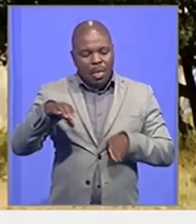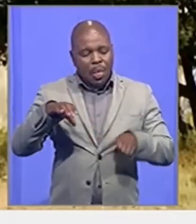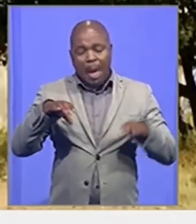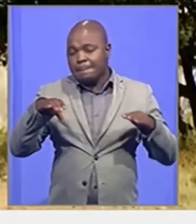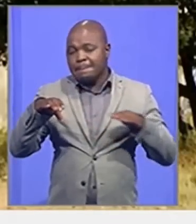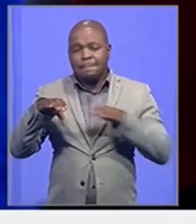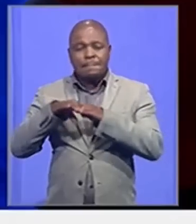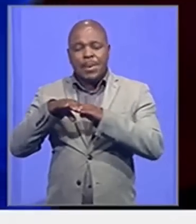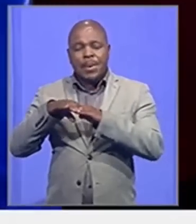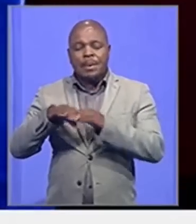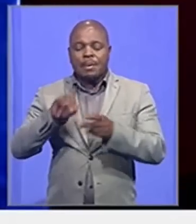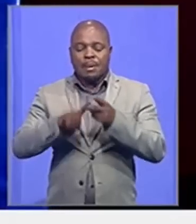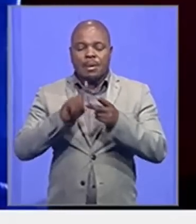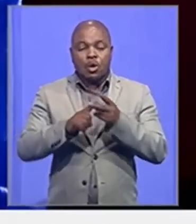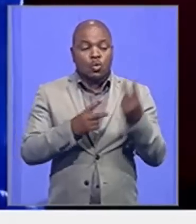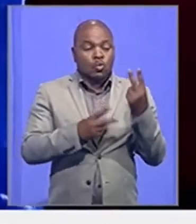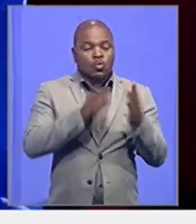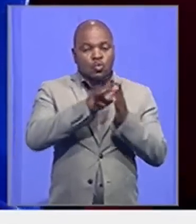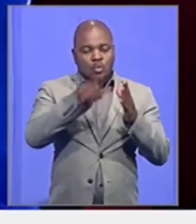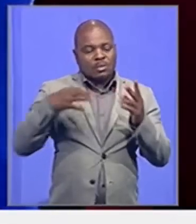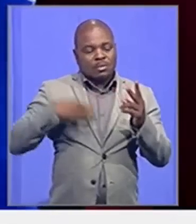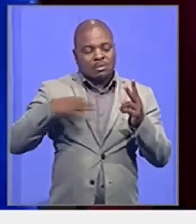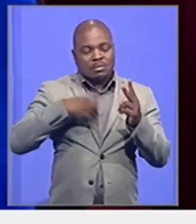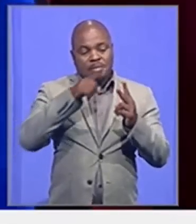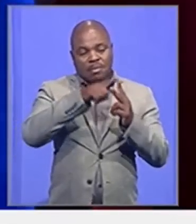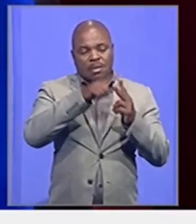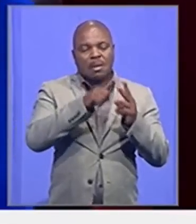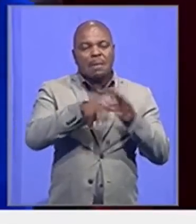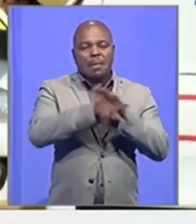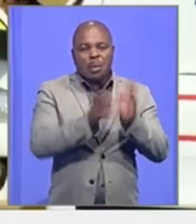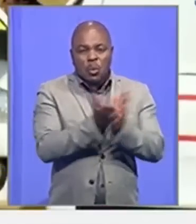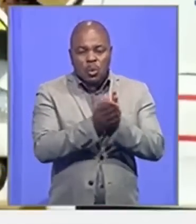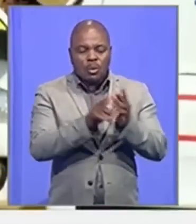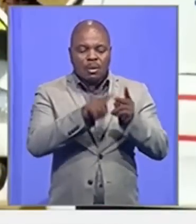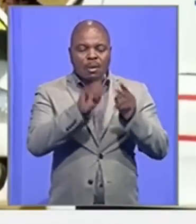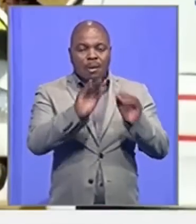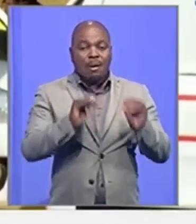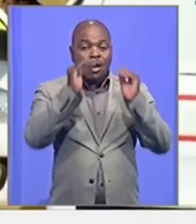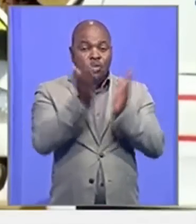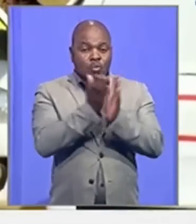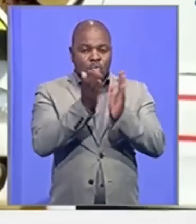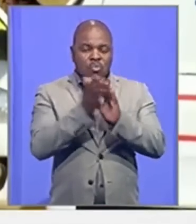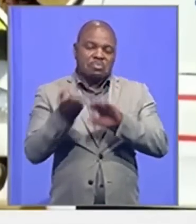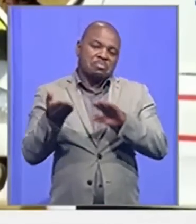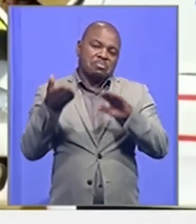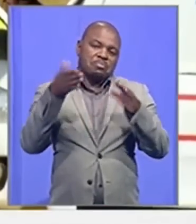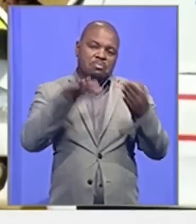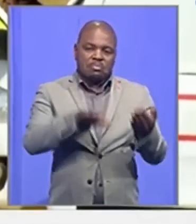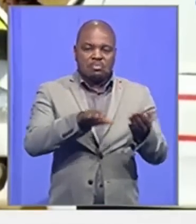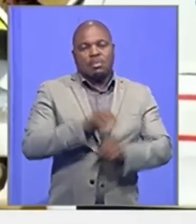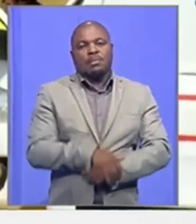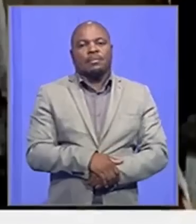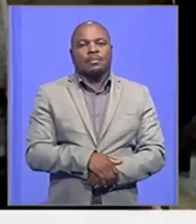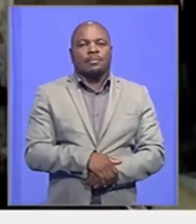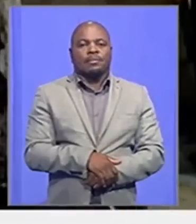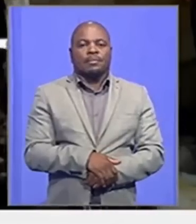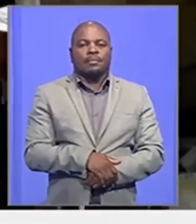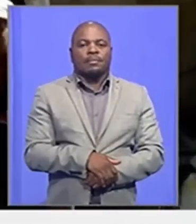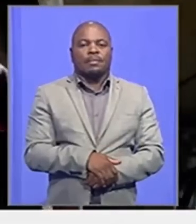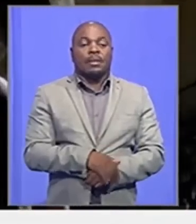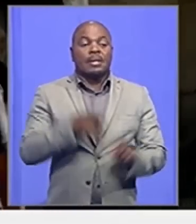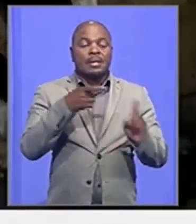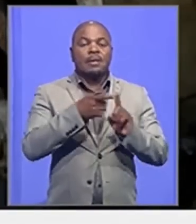ga tsela fao barutwana ba babedi ba magaribjana e lego wa sekolo sa Tlasana le seo se phagamego ba lobilego maphelo a bona. E be